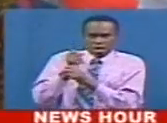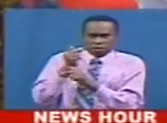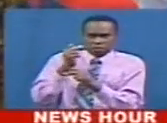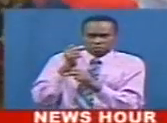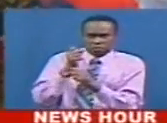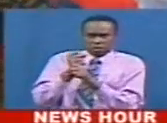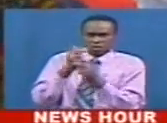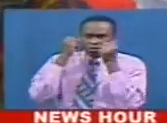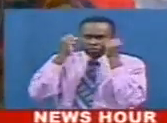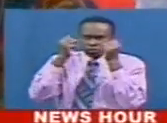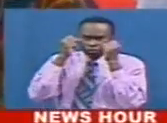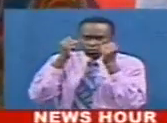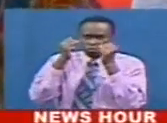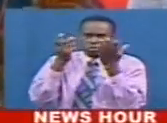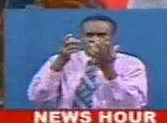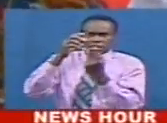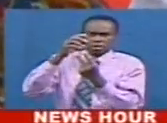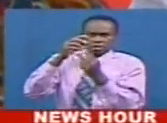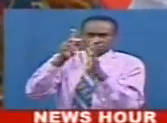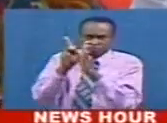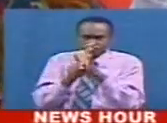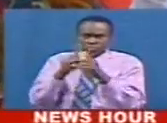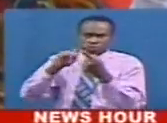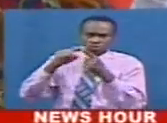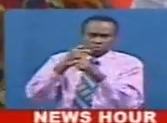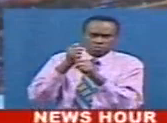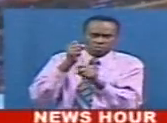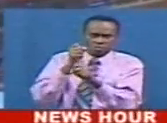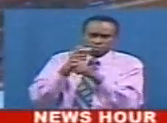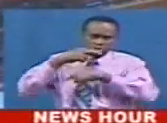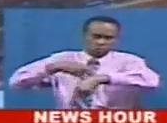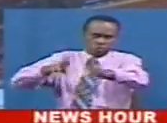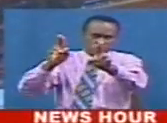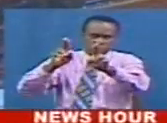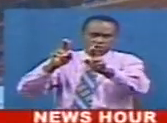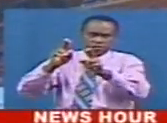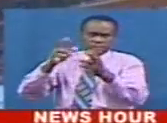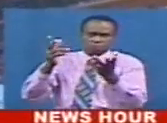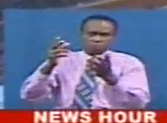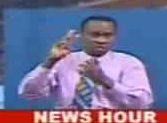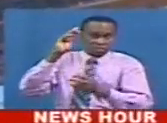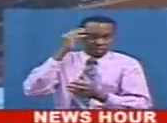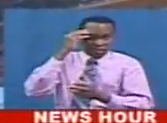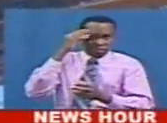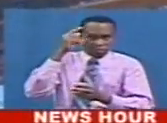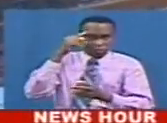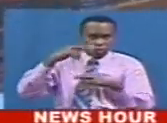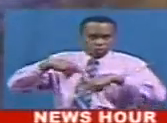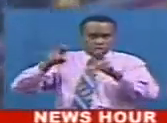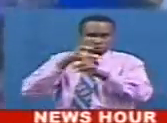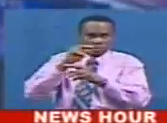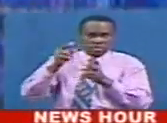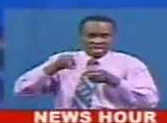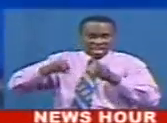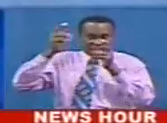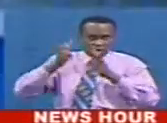as a major economic center and logistics hub in West Africa. The Minister for Roads and Highways, Mr. Kwesiamu Akwata, urged